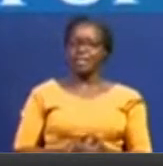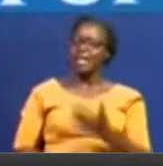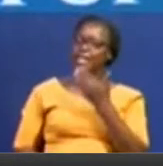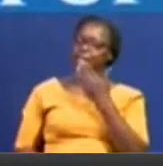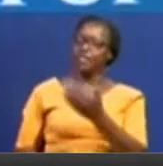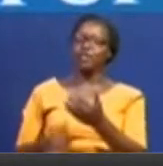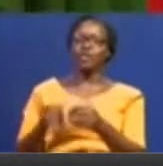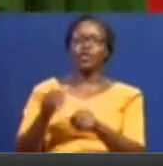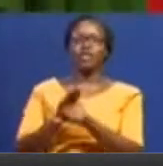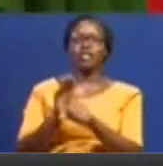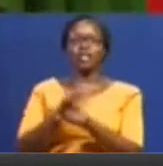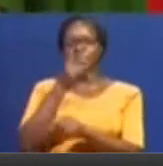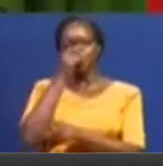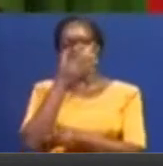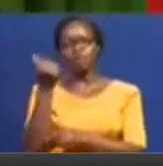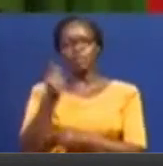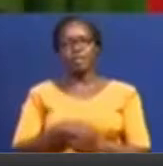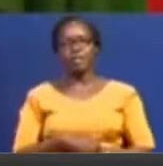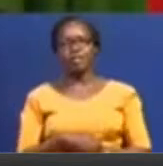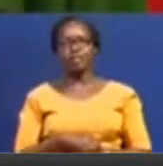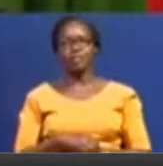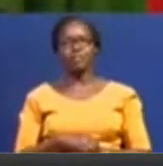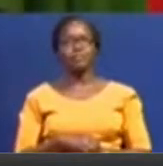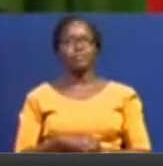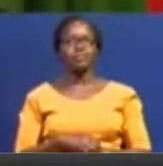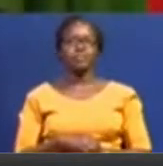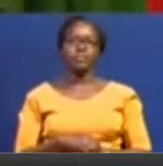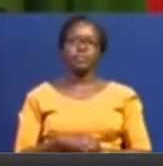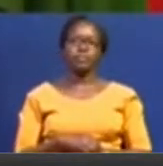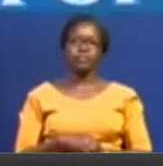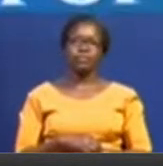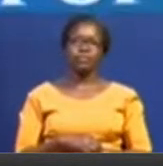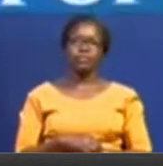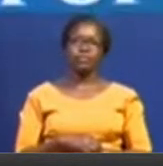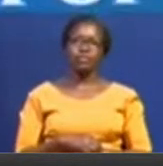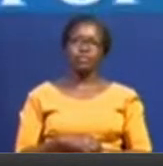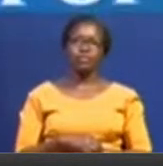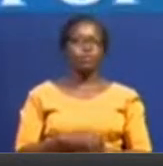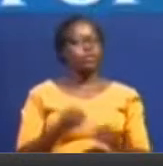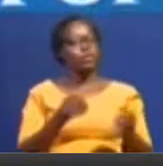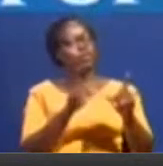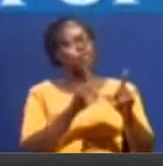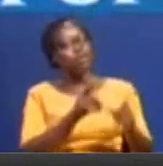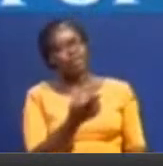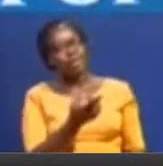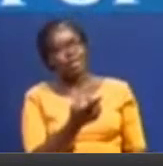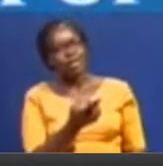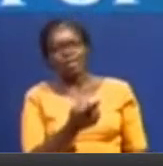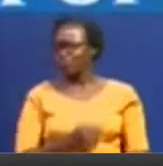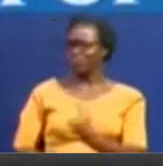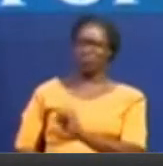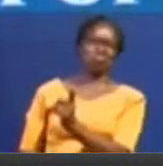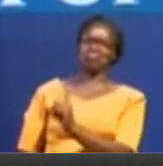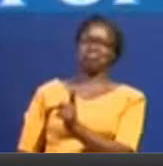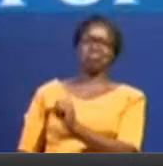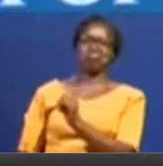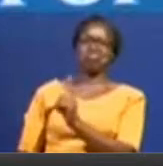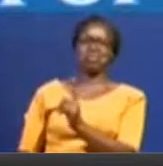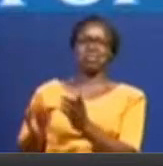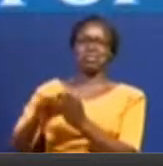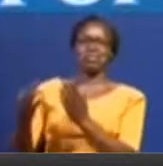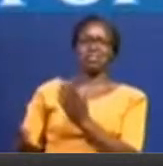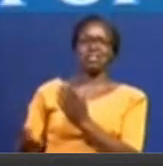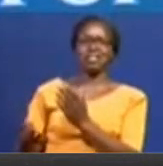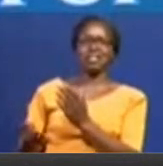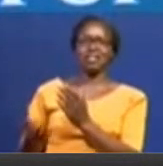Lilian. Yes. I wish you all the best. Thank you. Thank you, Chairman. So did you give her the certificate? No, she didn't get the certificate